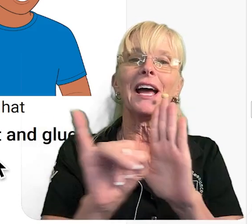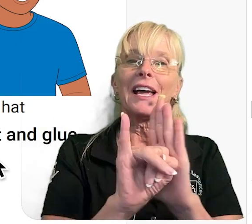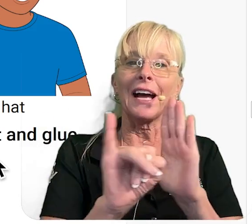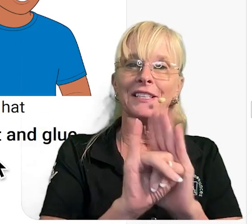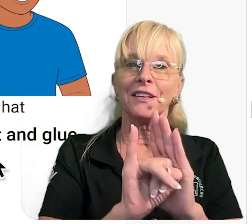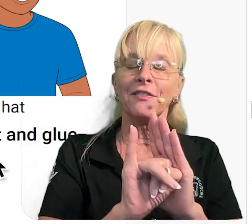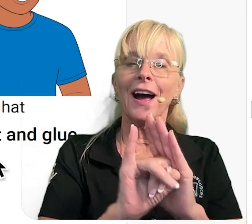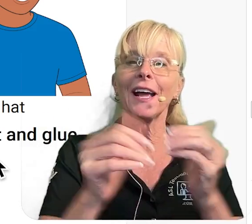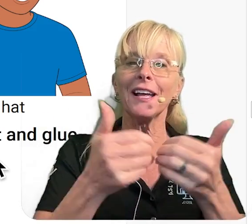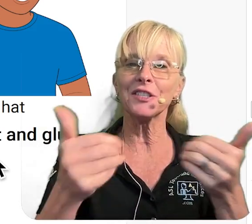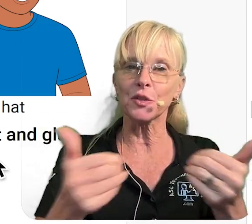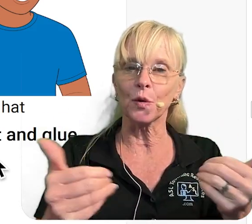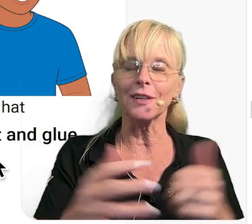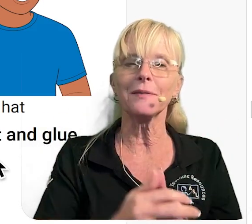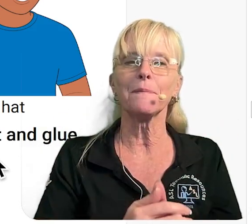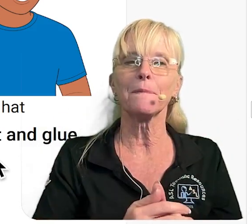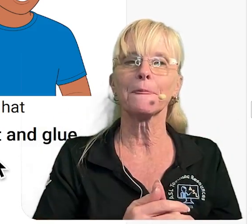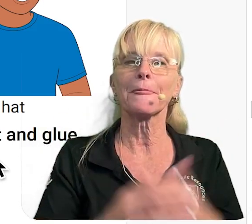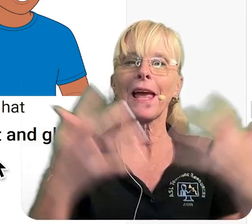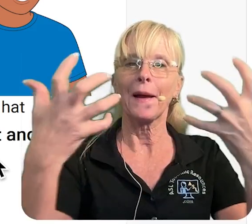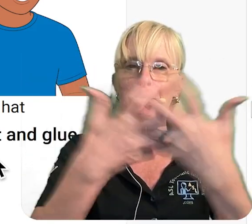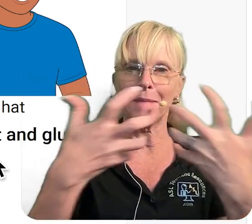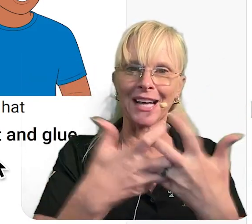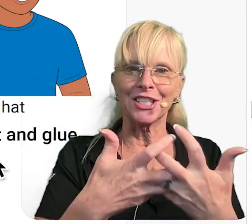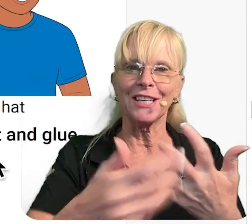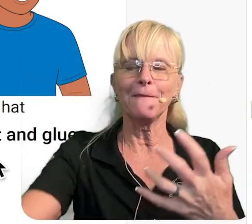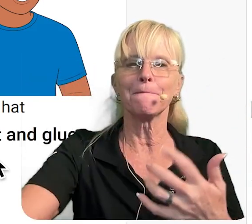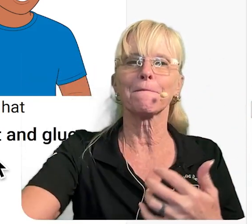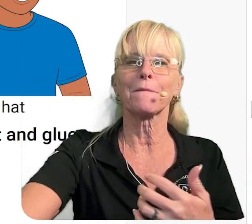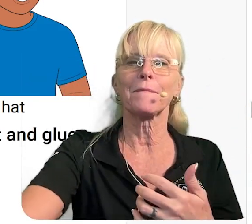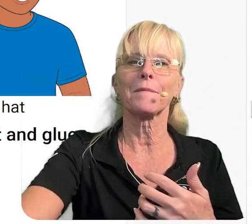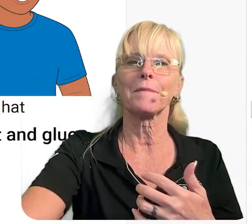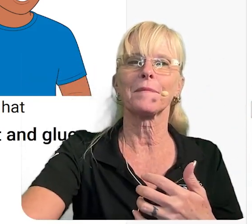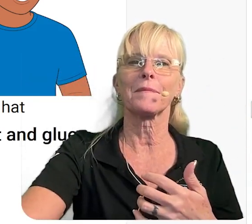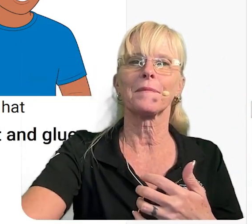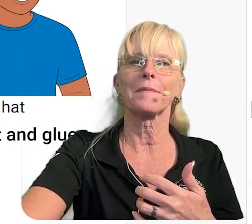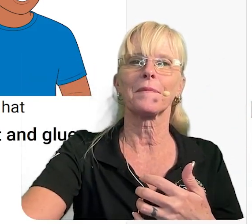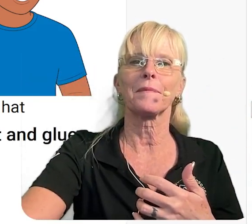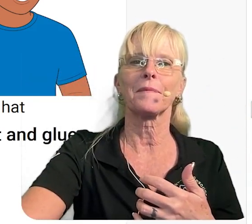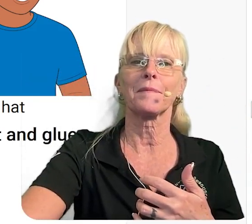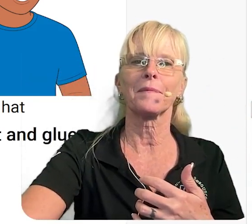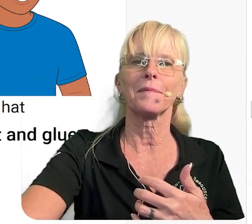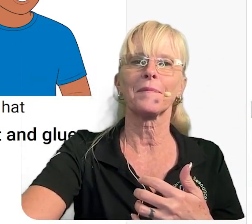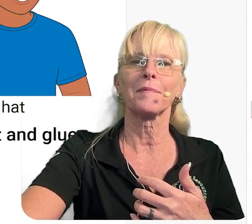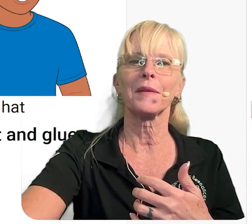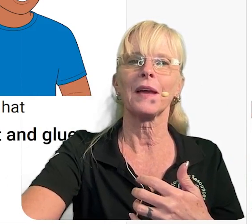go. Identify and sort, matching,